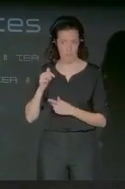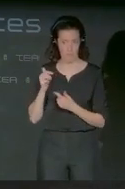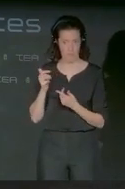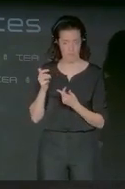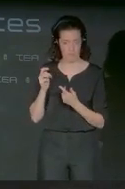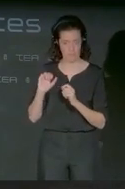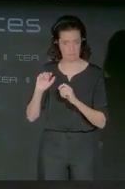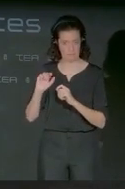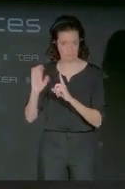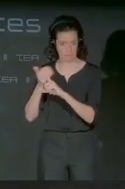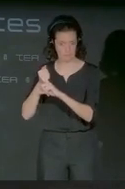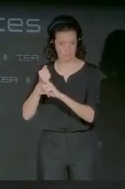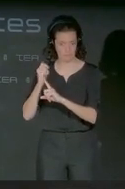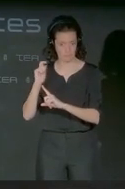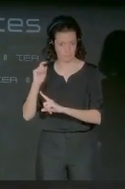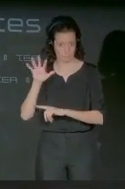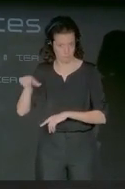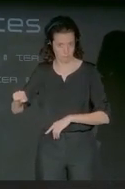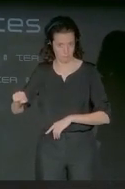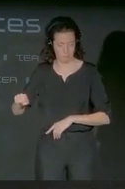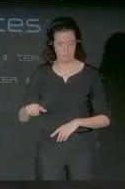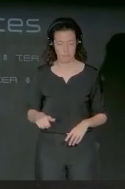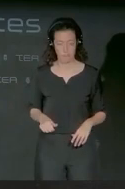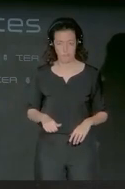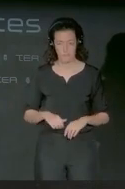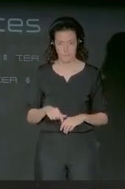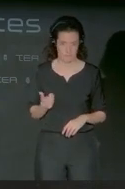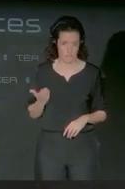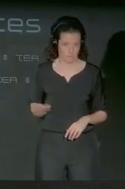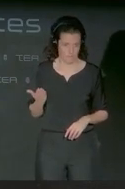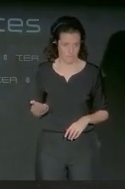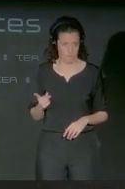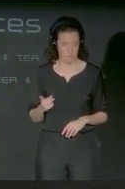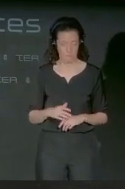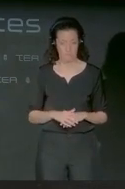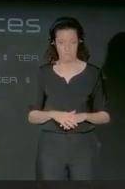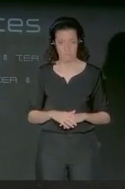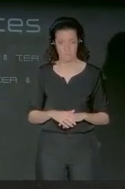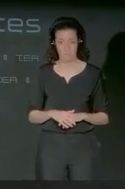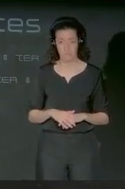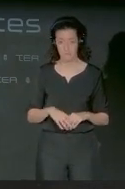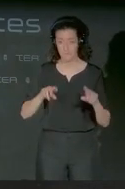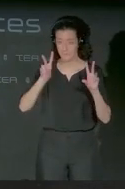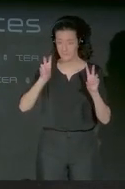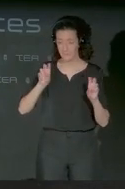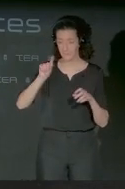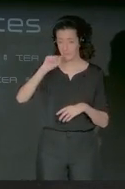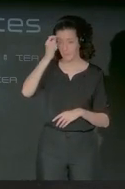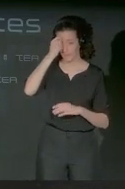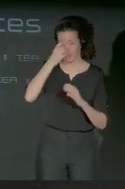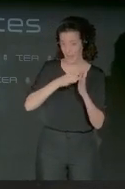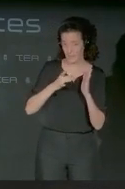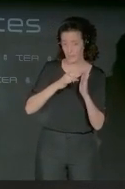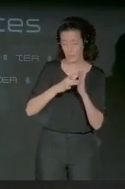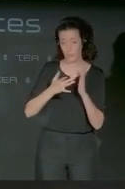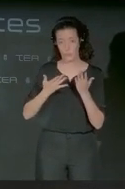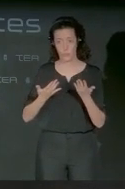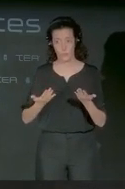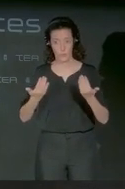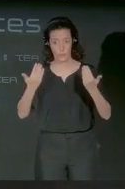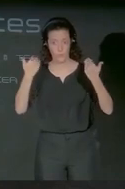And coming back to the issue of talents and skills, I think it's not a question necessarily of